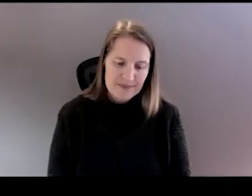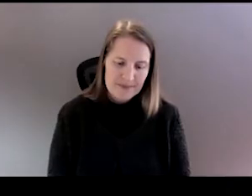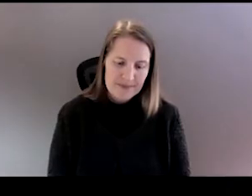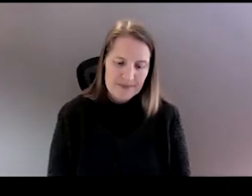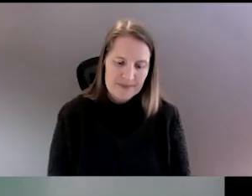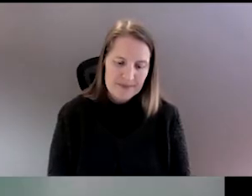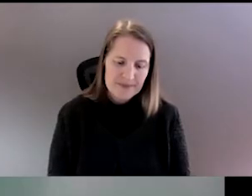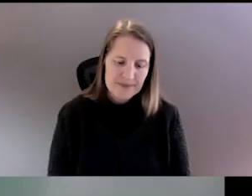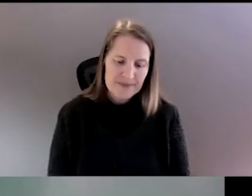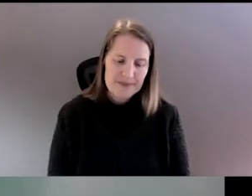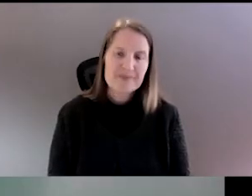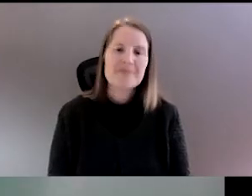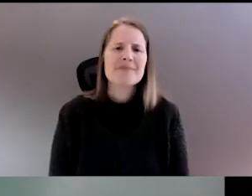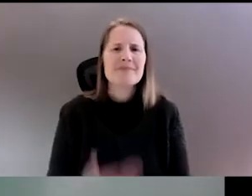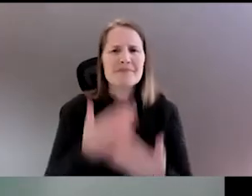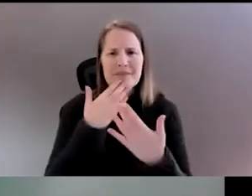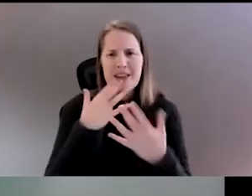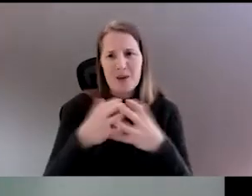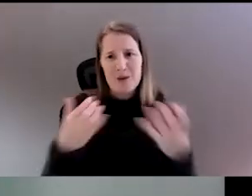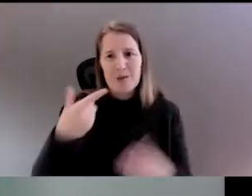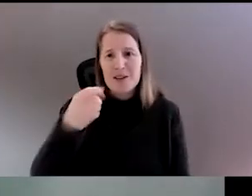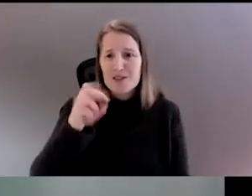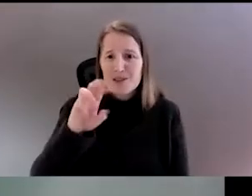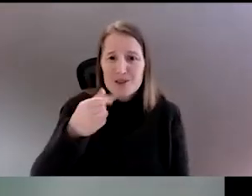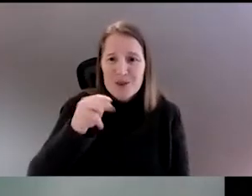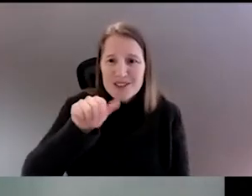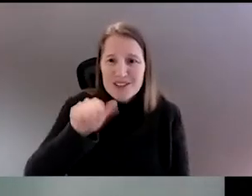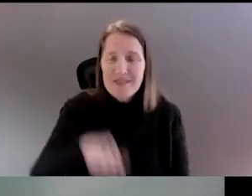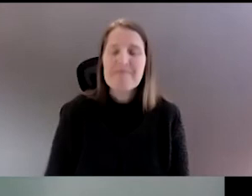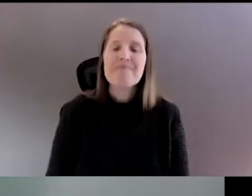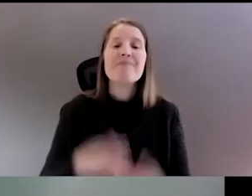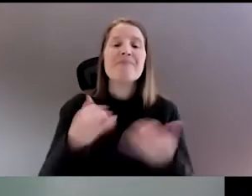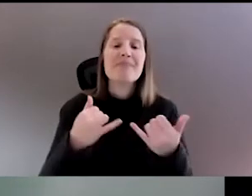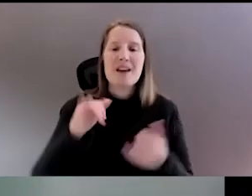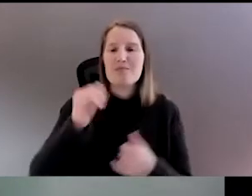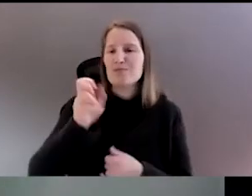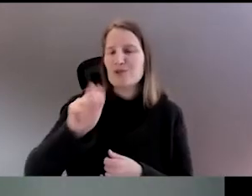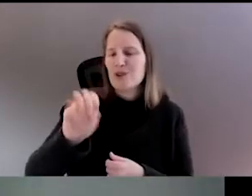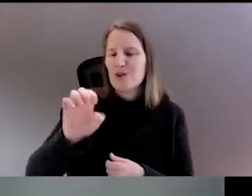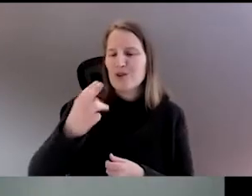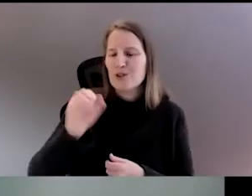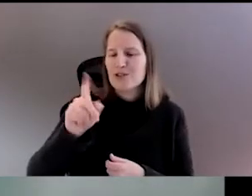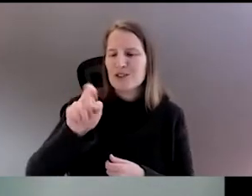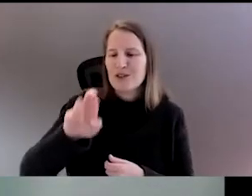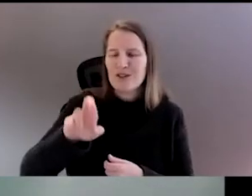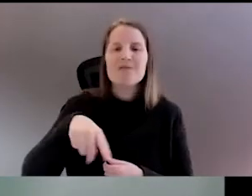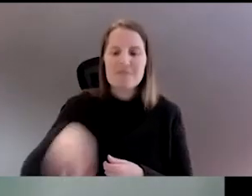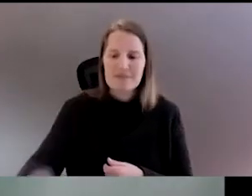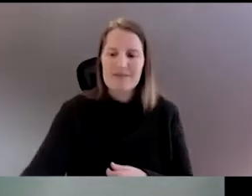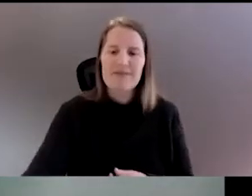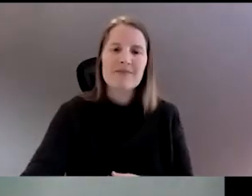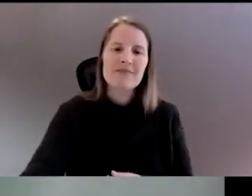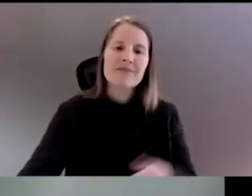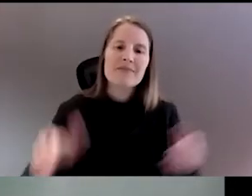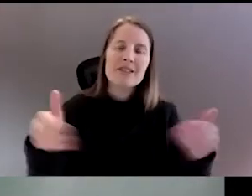Thank you so much, Georgina. We'll now hear from Joan Christopher. Please introduce yourself and share